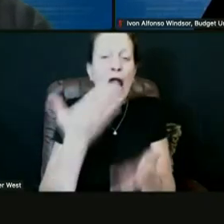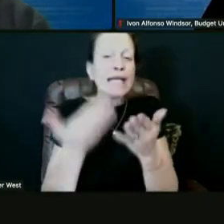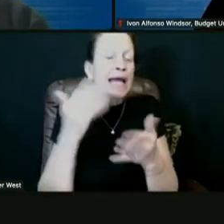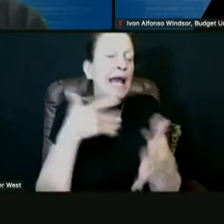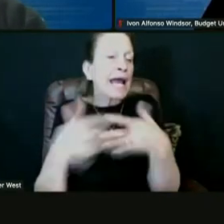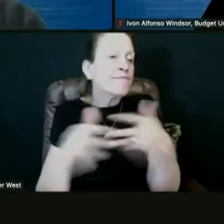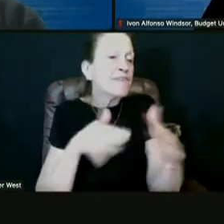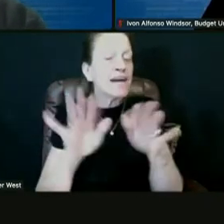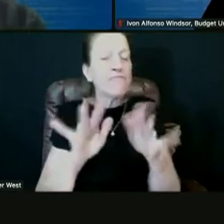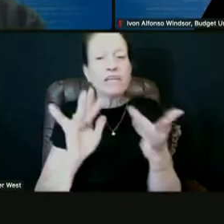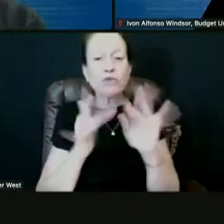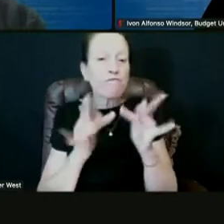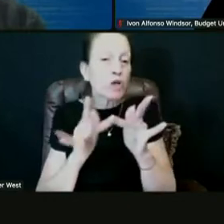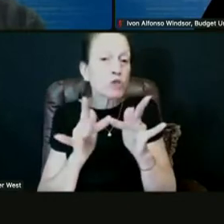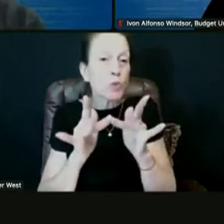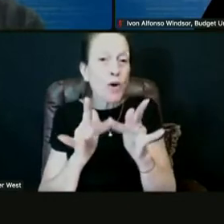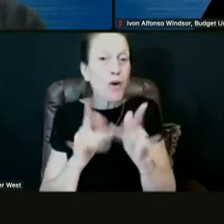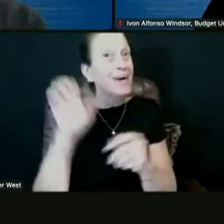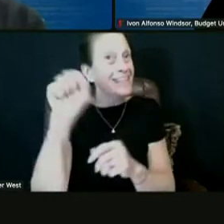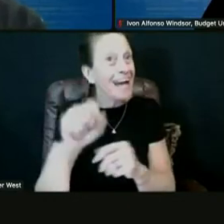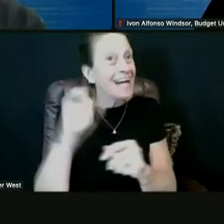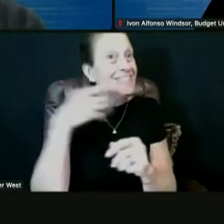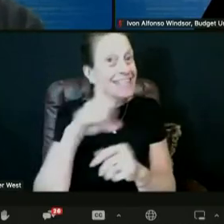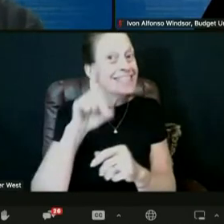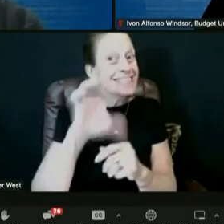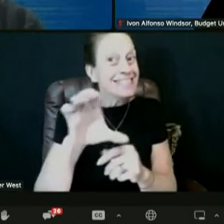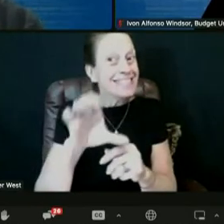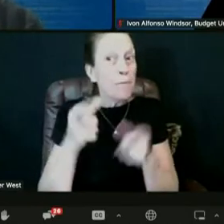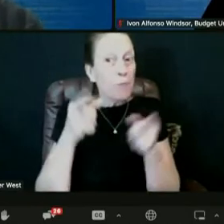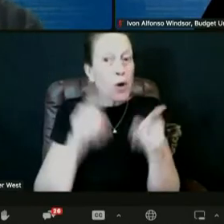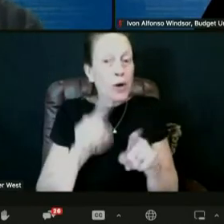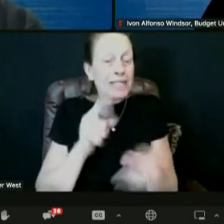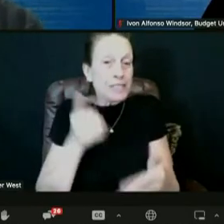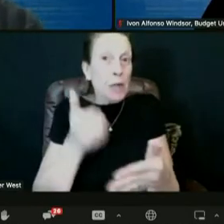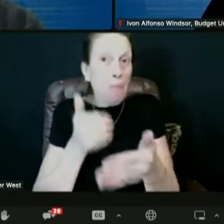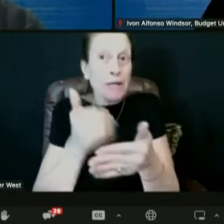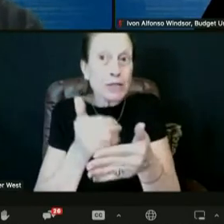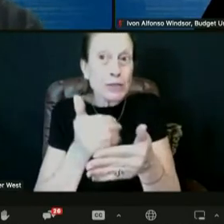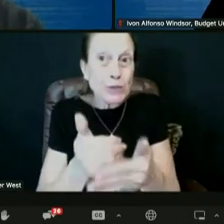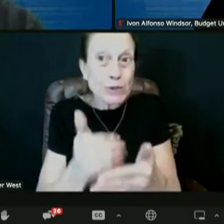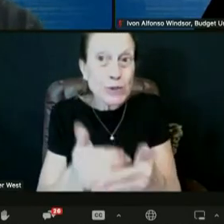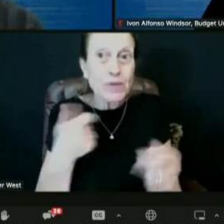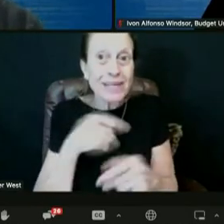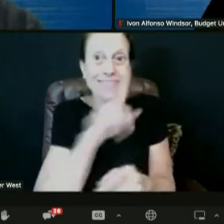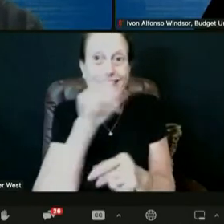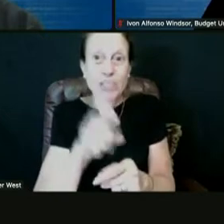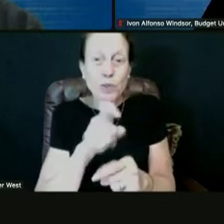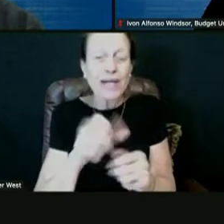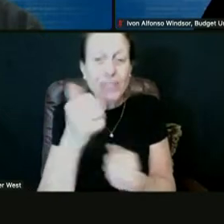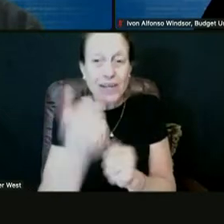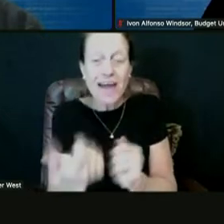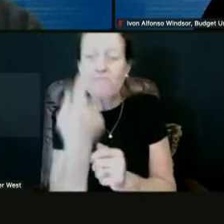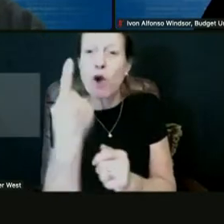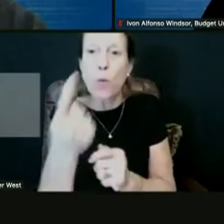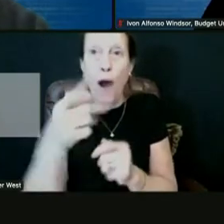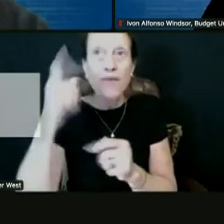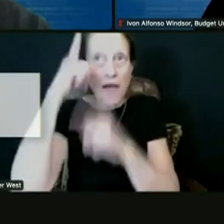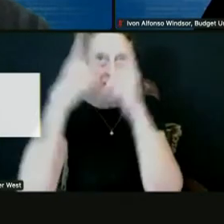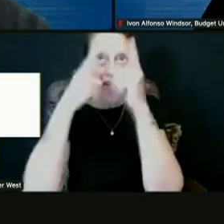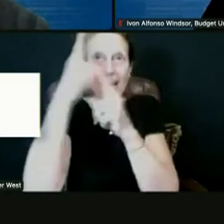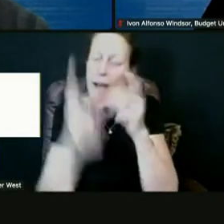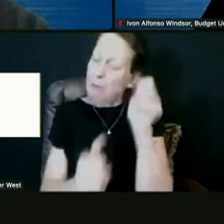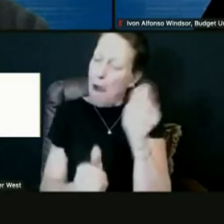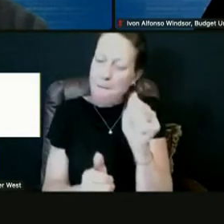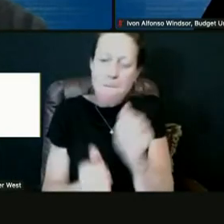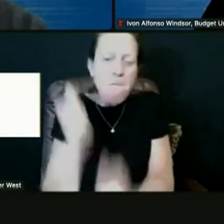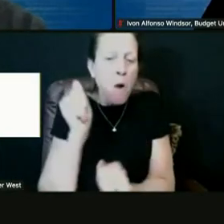that, especially since we're moving into December. And this is always the question at the top of everybody's mind. I do want to say that the system did